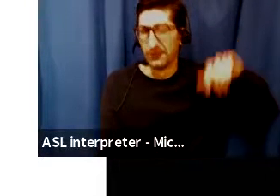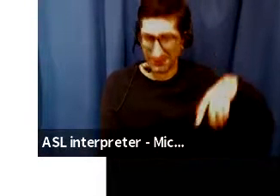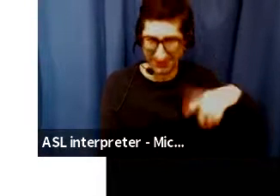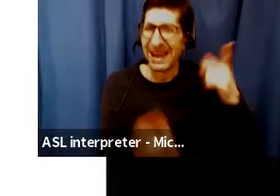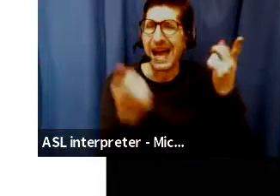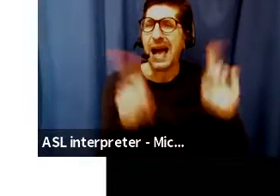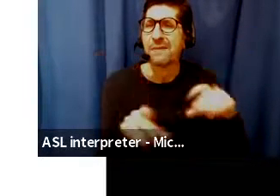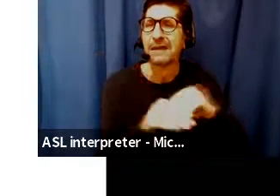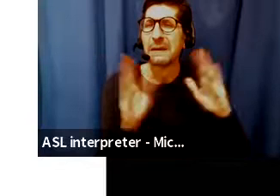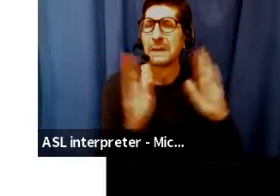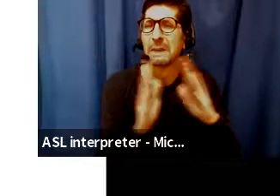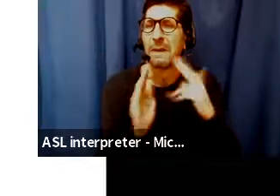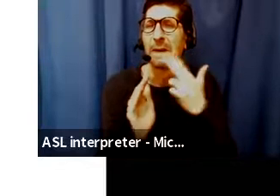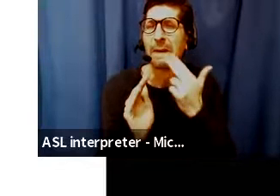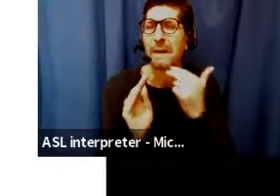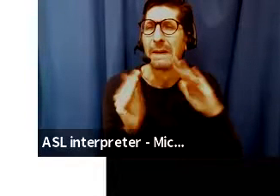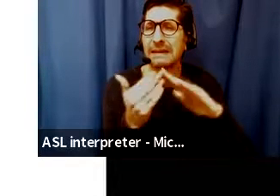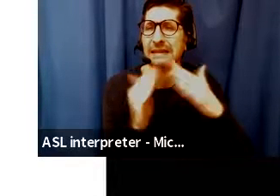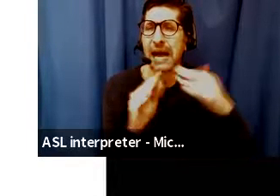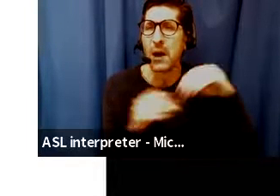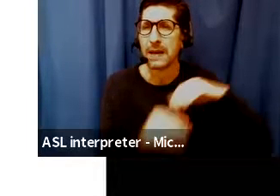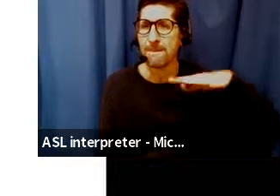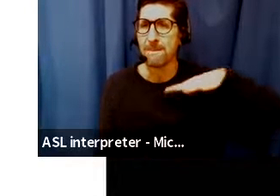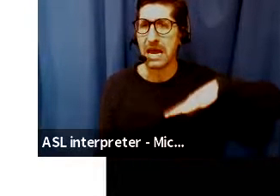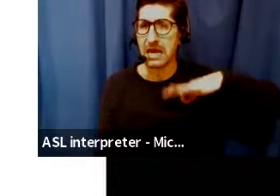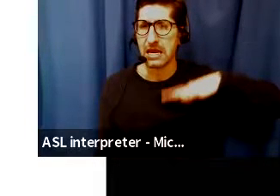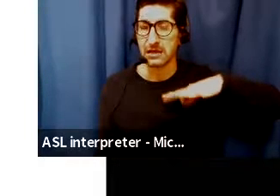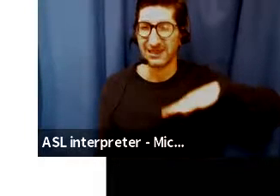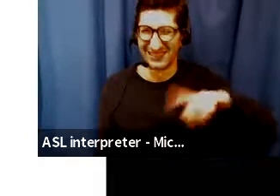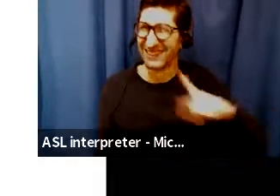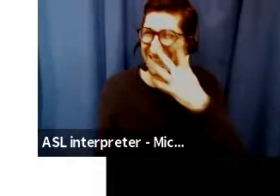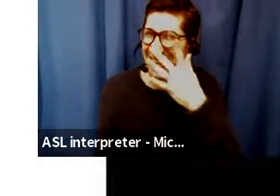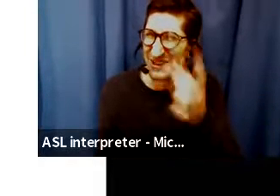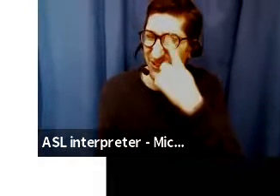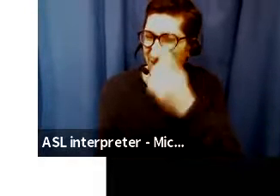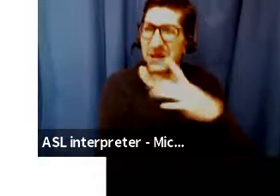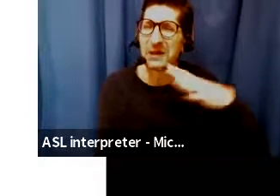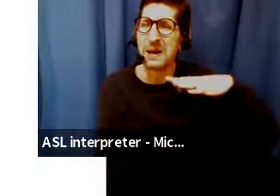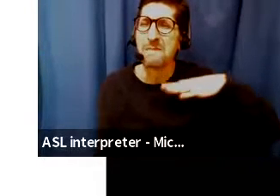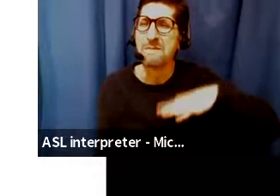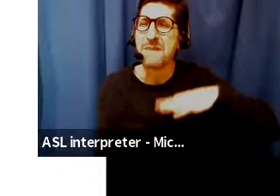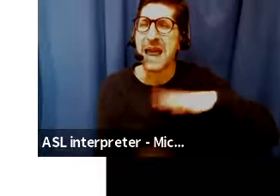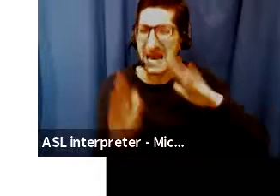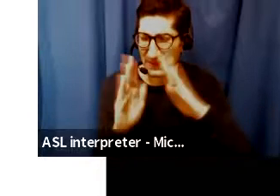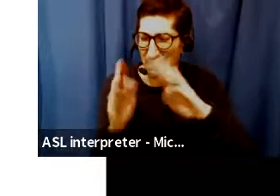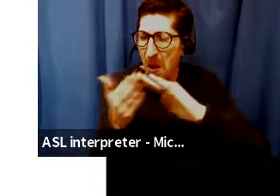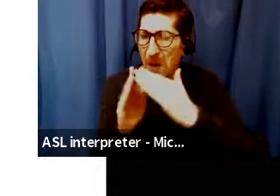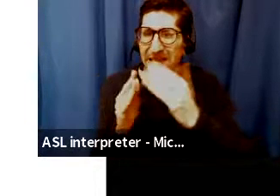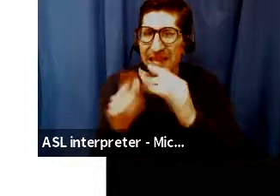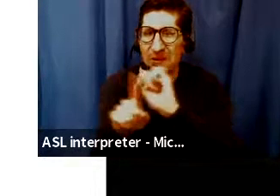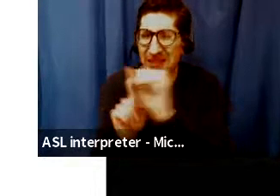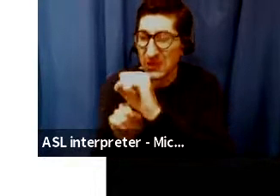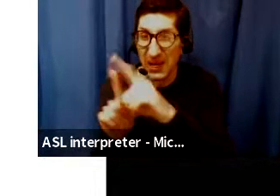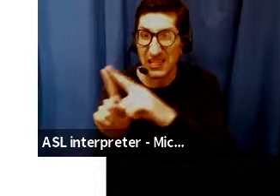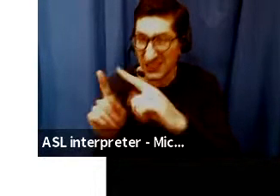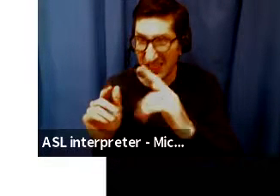in Maine. And it's kind of interesting because this little case in Maine made it all the way to the Supreme Court, which is not that easy to do. When you